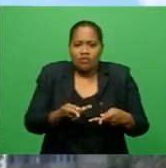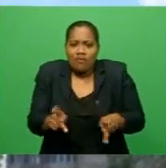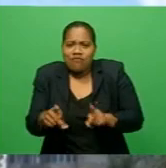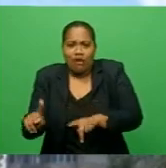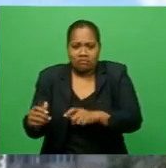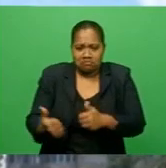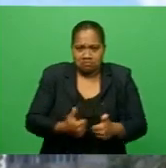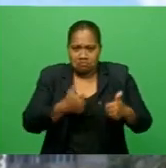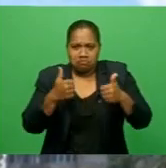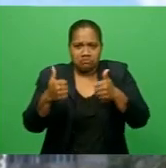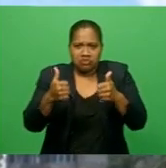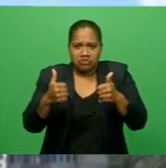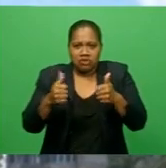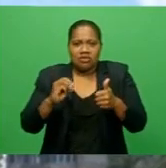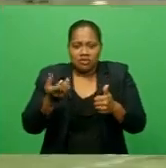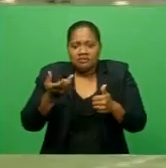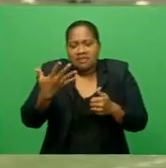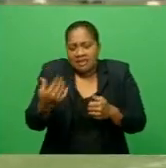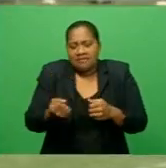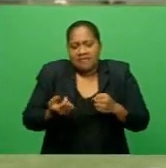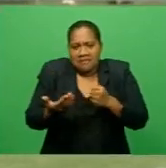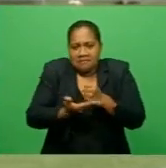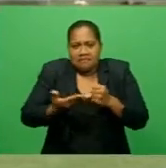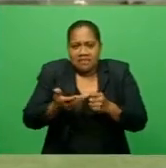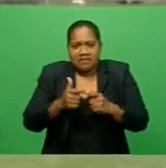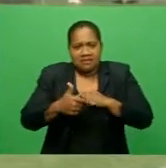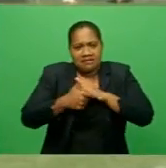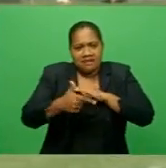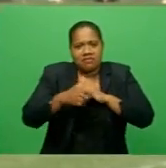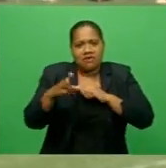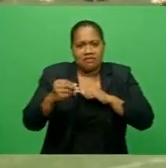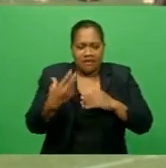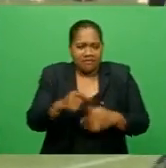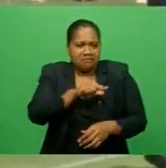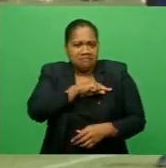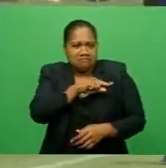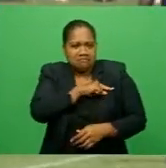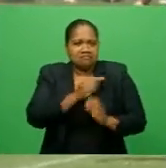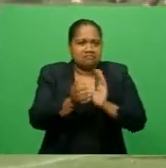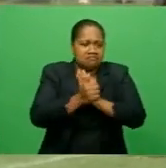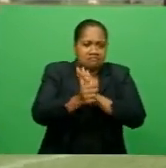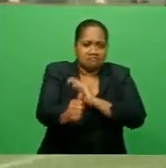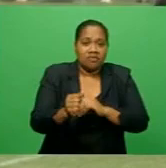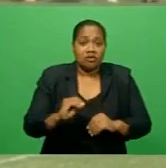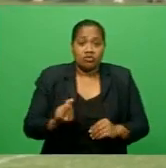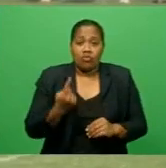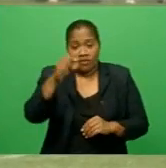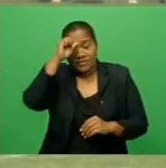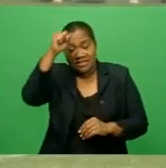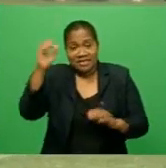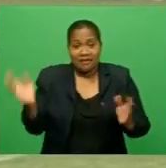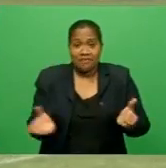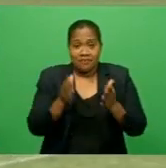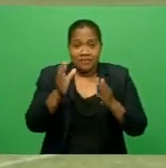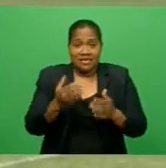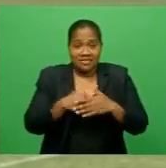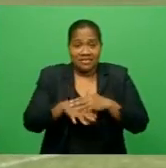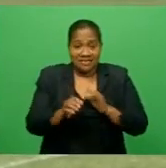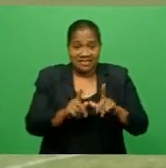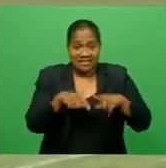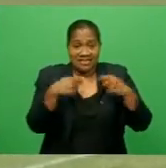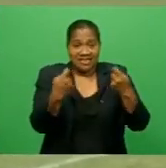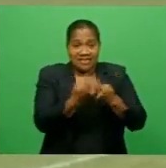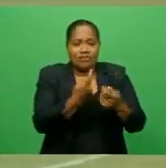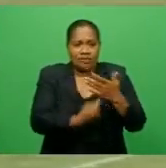to a basic level of having quality in your fitness. For Levi Kanikonda, one of the senior players in the squad, securing a spot is easier said